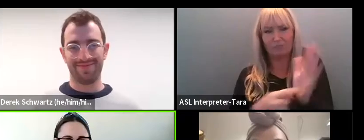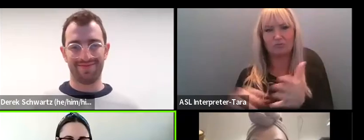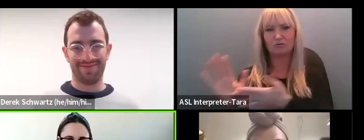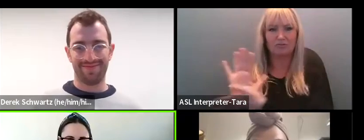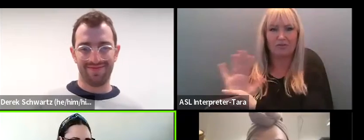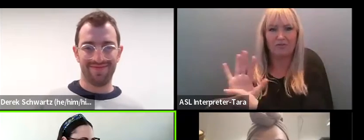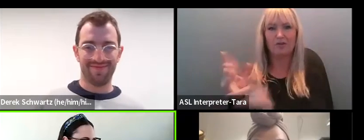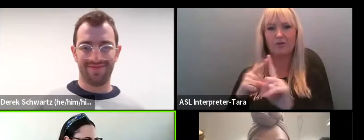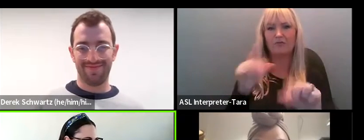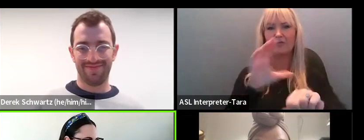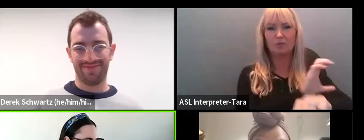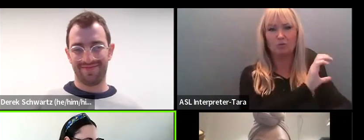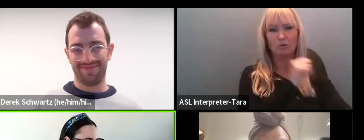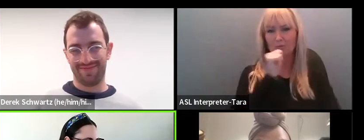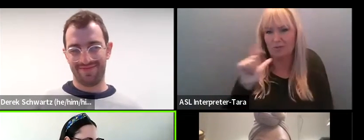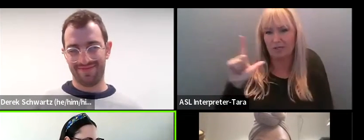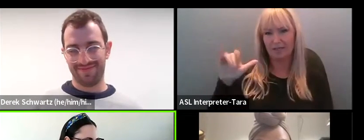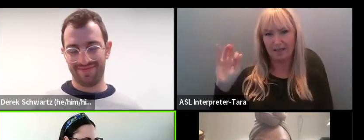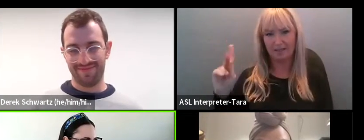computer instead of the link.